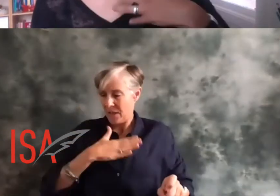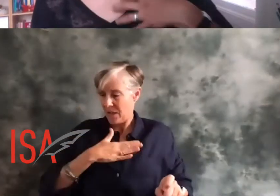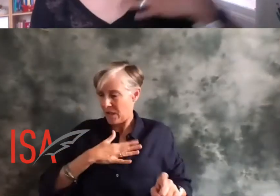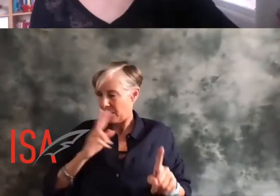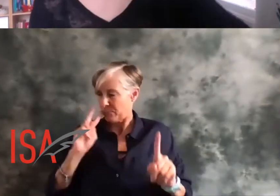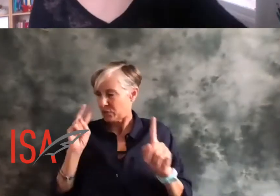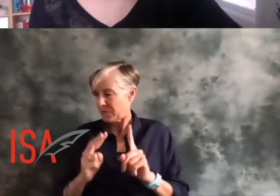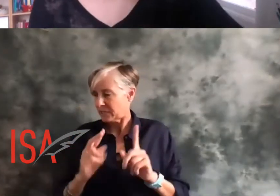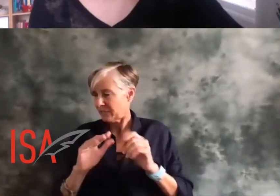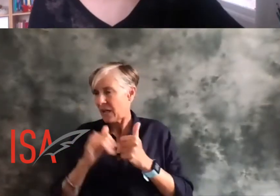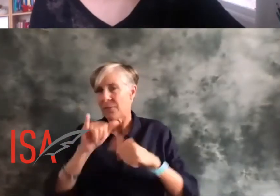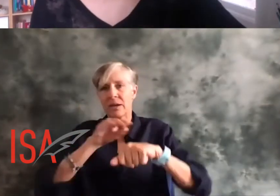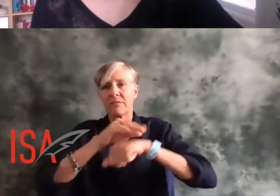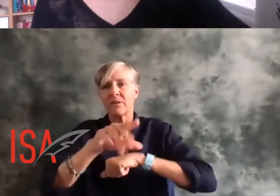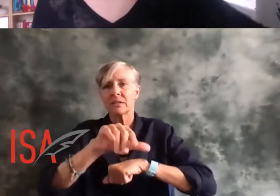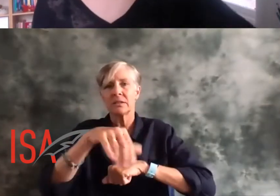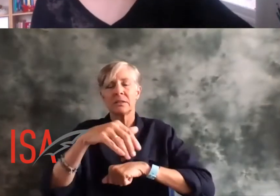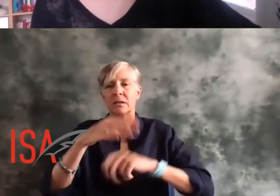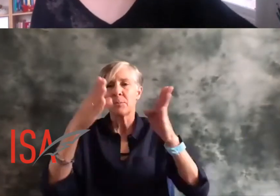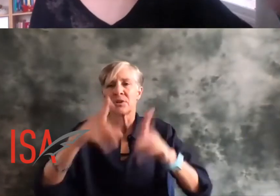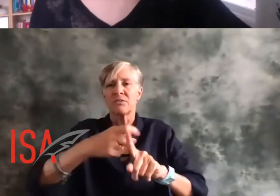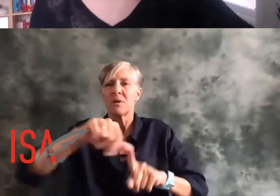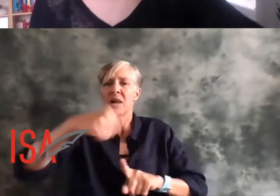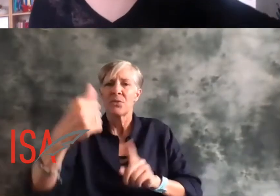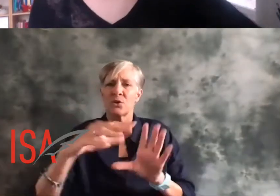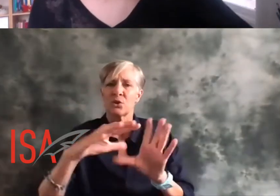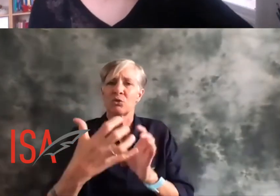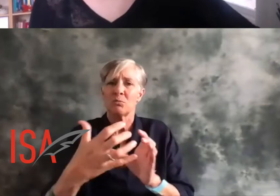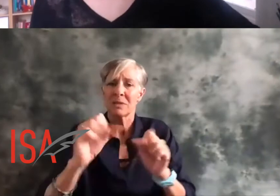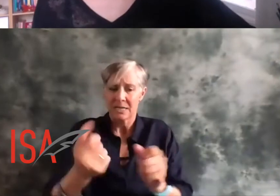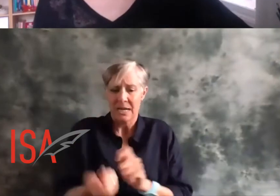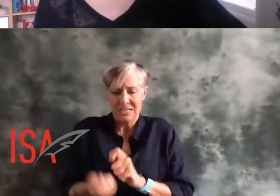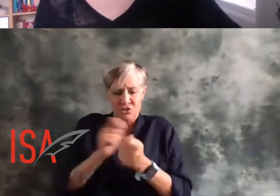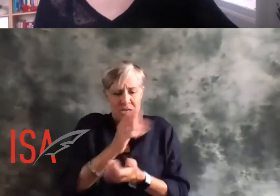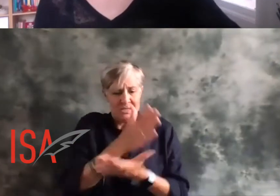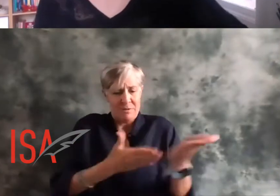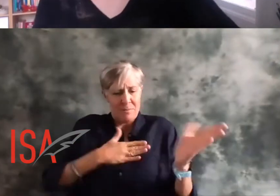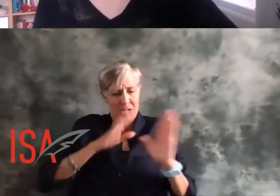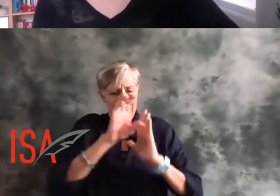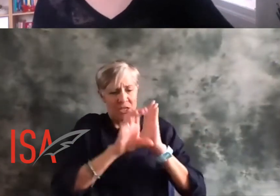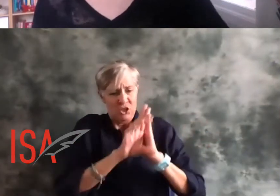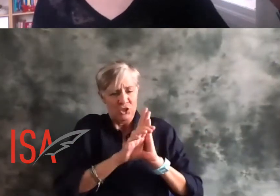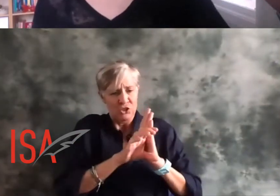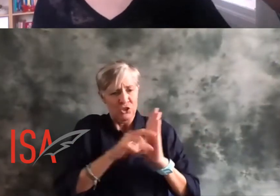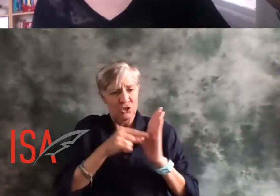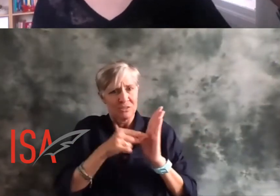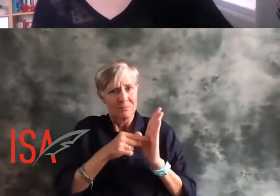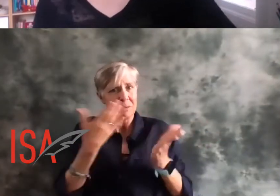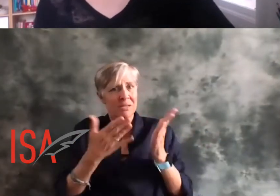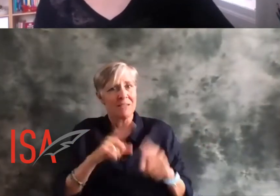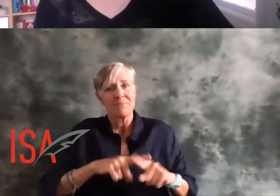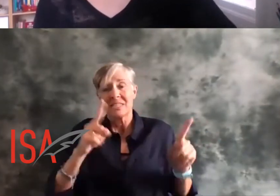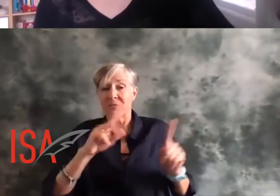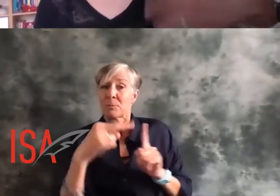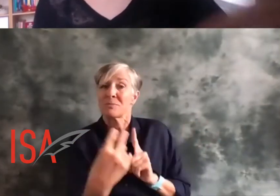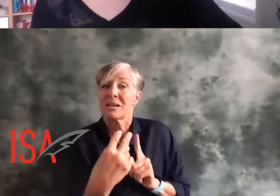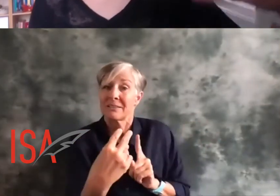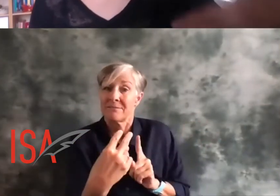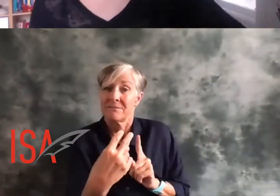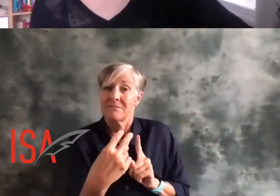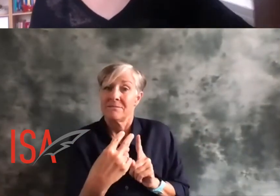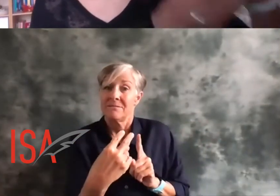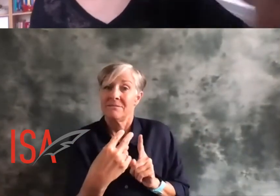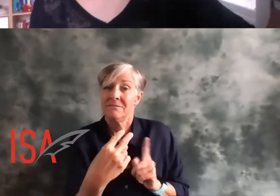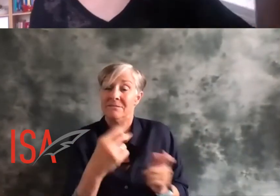how does it affect somebody from another group? Can I change some of my characters to a different perspective and change